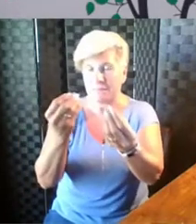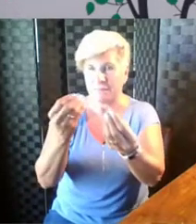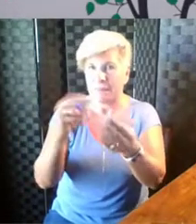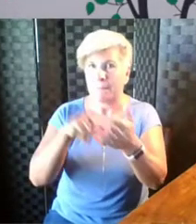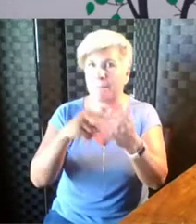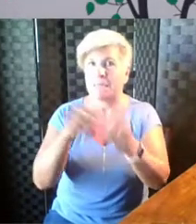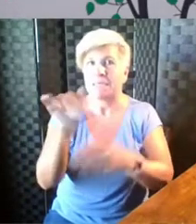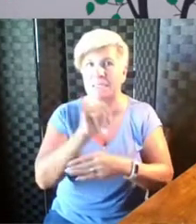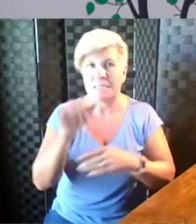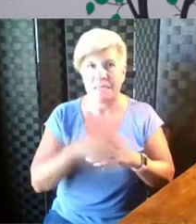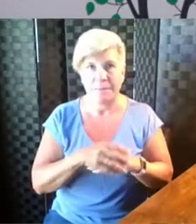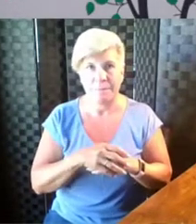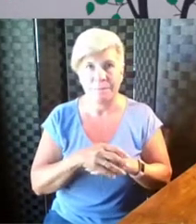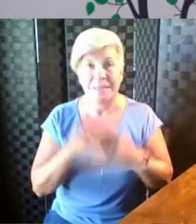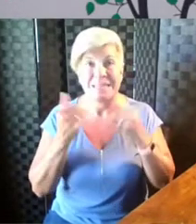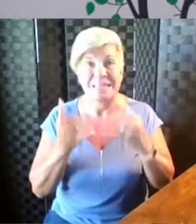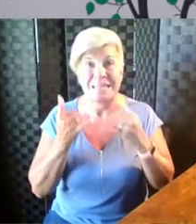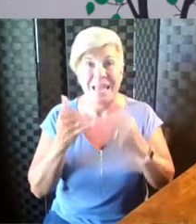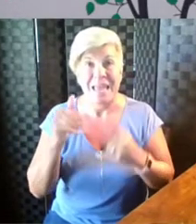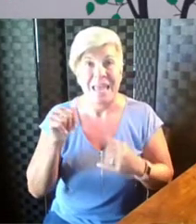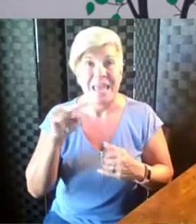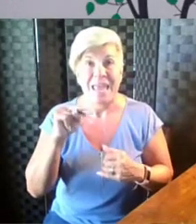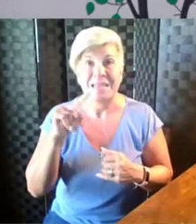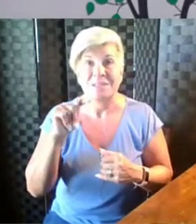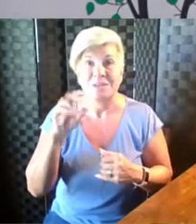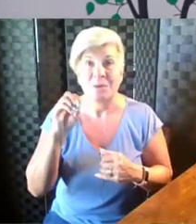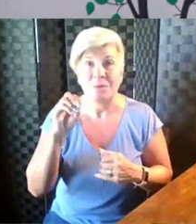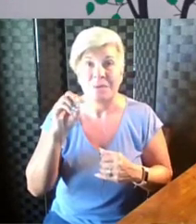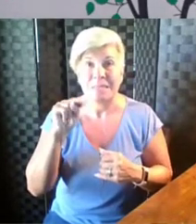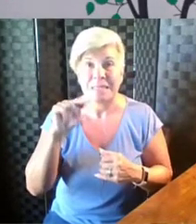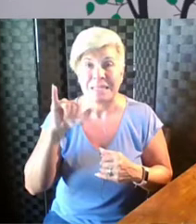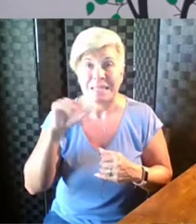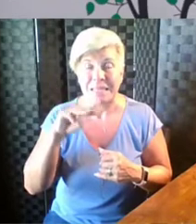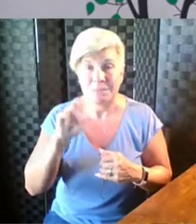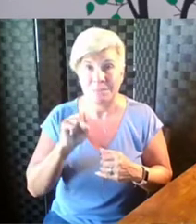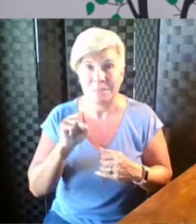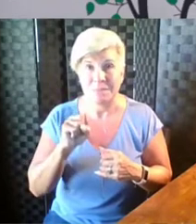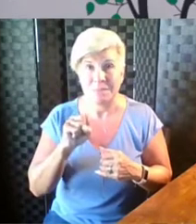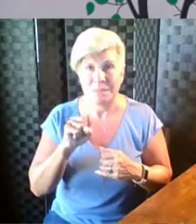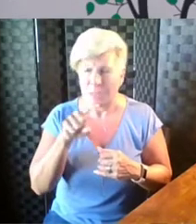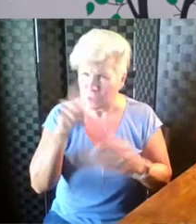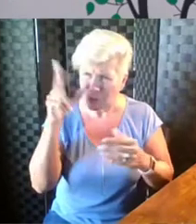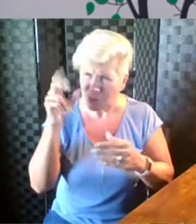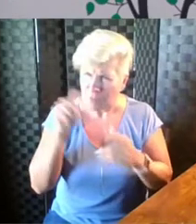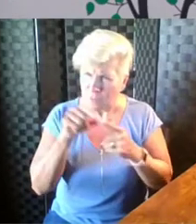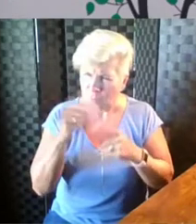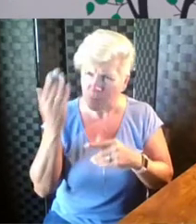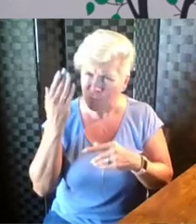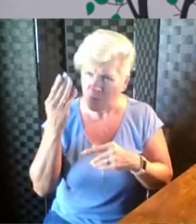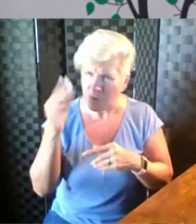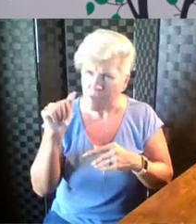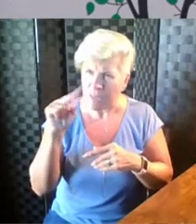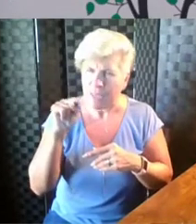knowledge and talk about antonyms. Have you ever heard that word